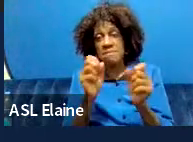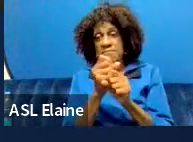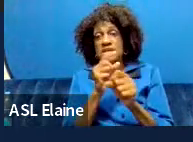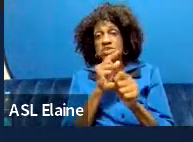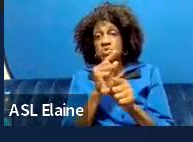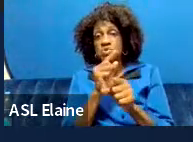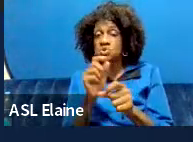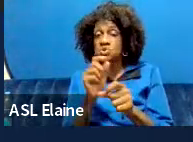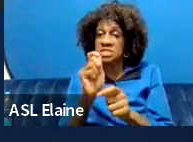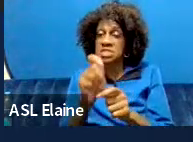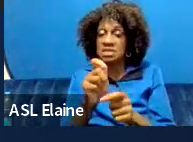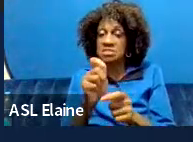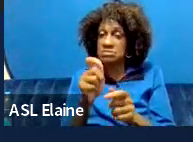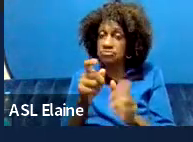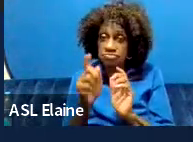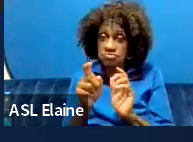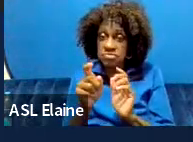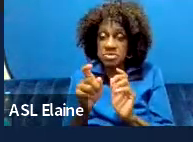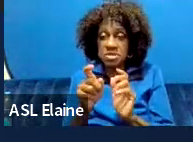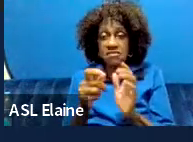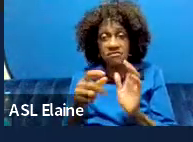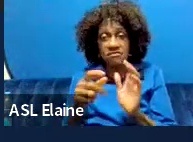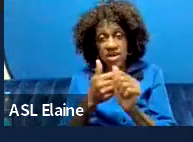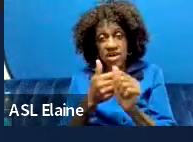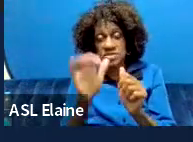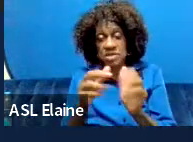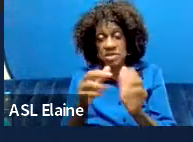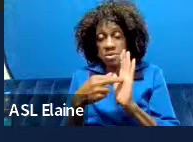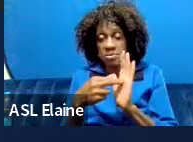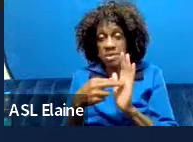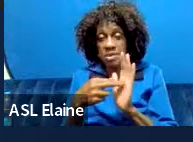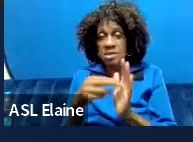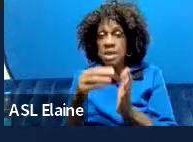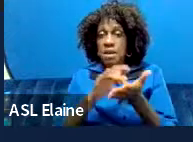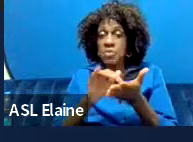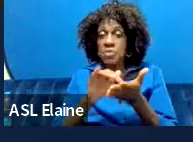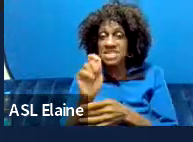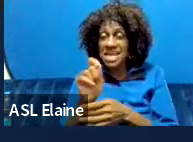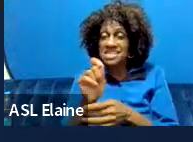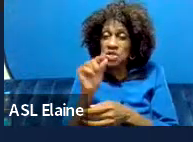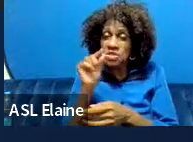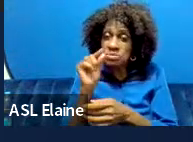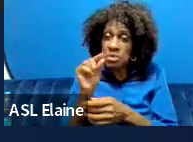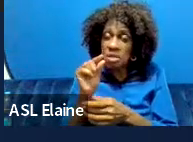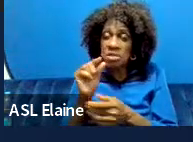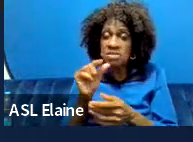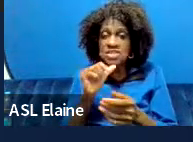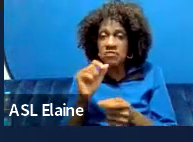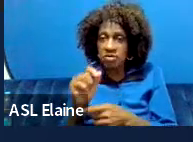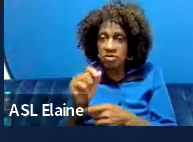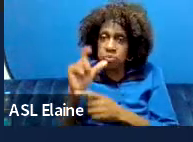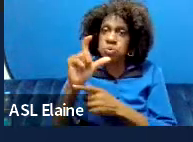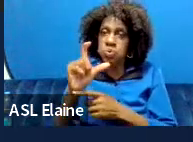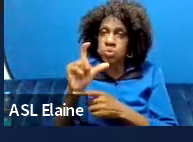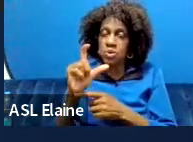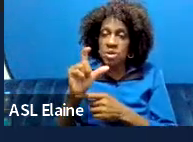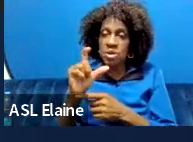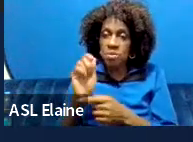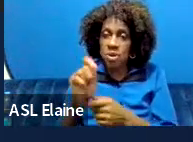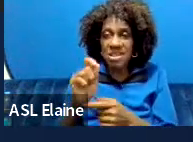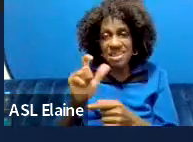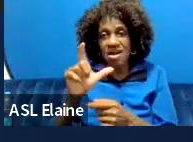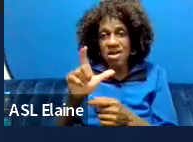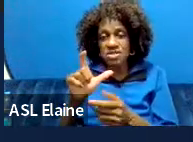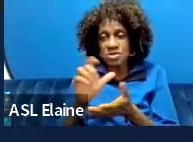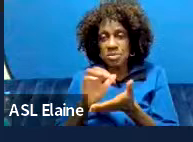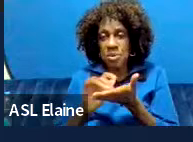measuring up to those requirements. And, you know, Braille dots are basically small. We don't really go for jumbo Braille, which is larger Braille, because